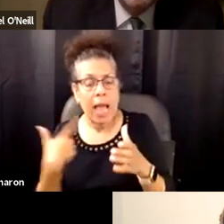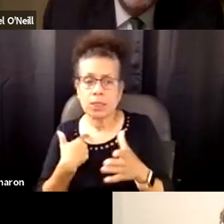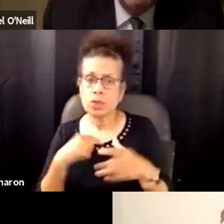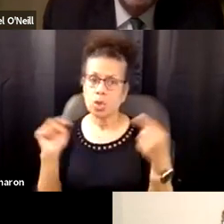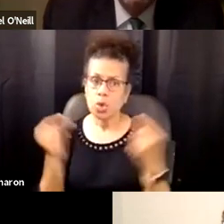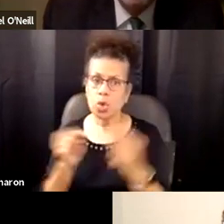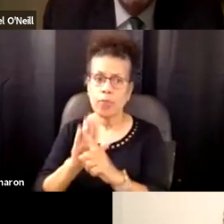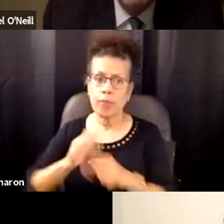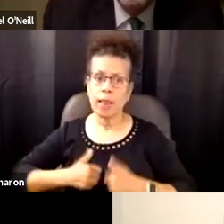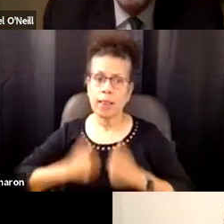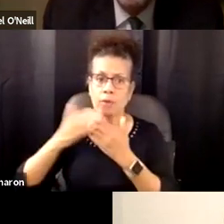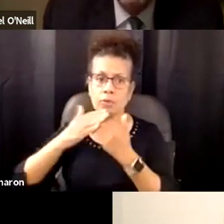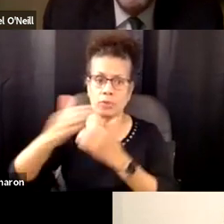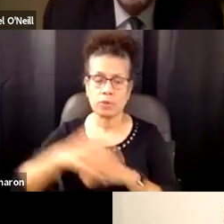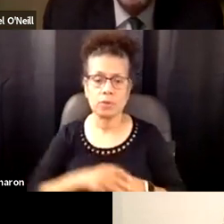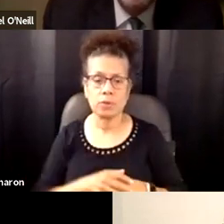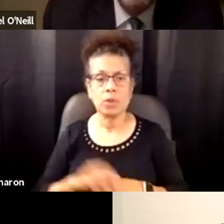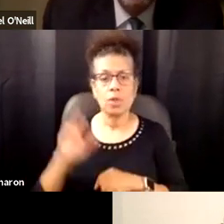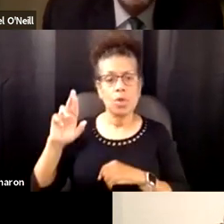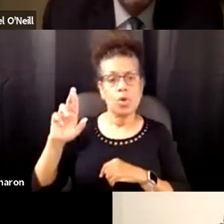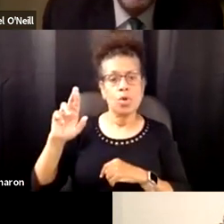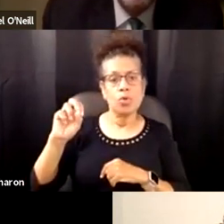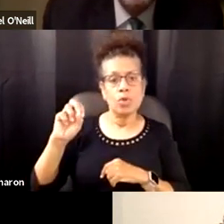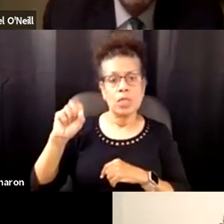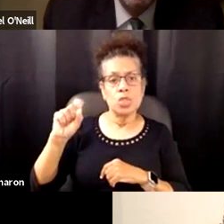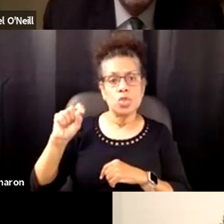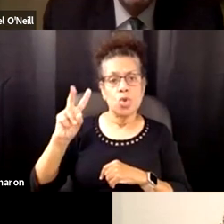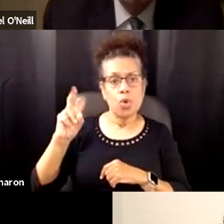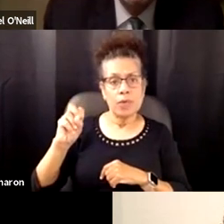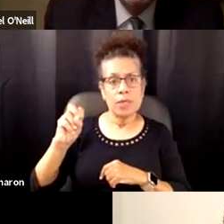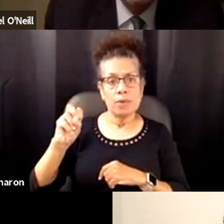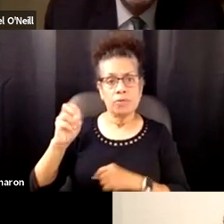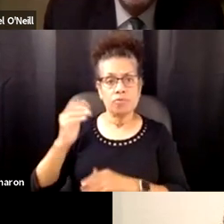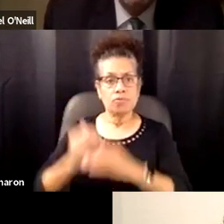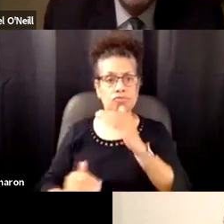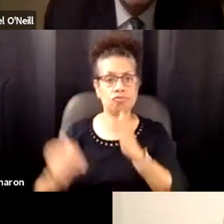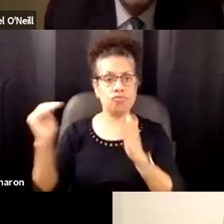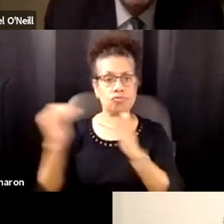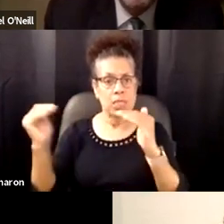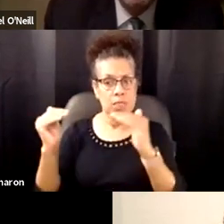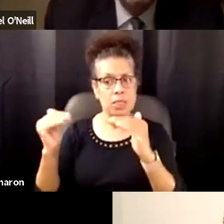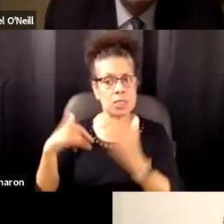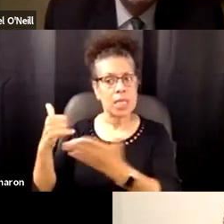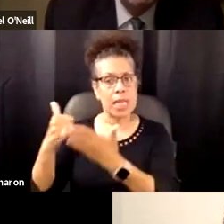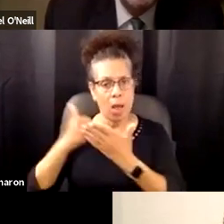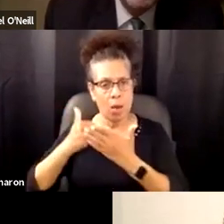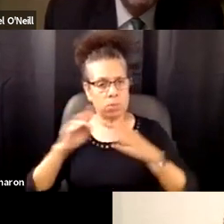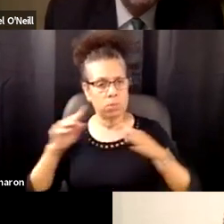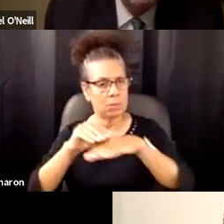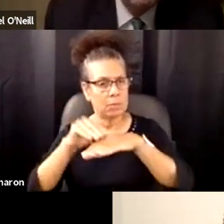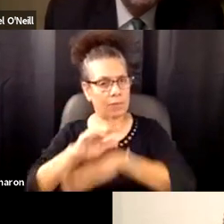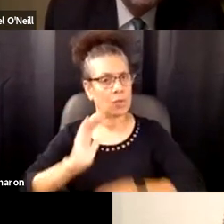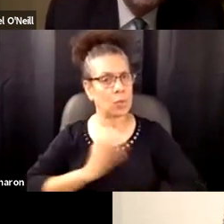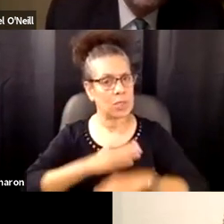and the restorative justice practices have been working well and the more we can focus on that for our students the better thank